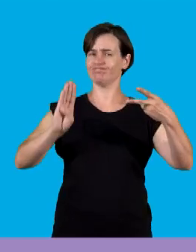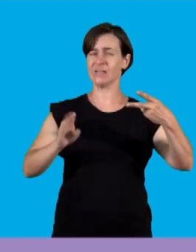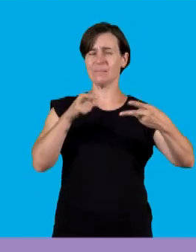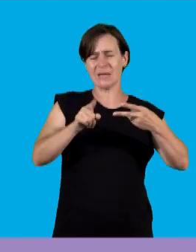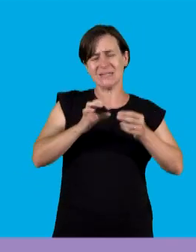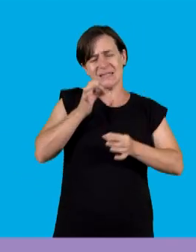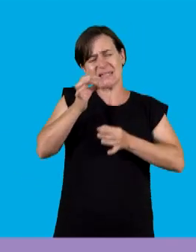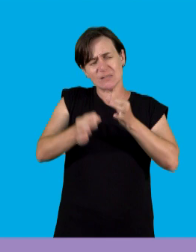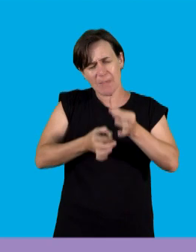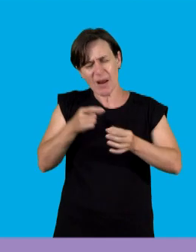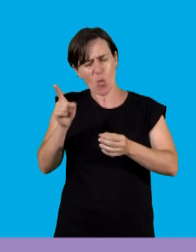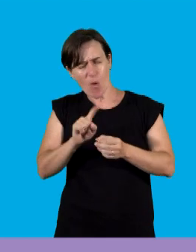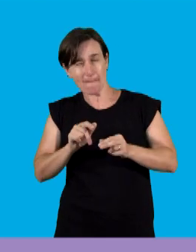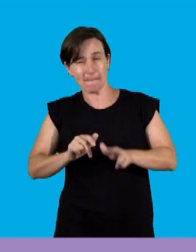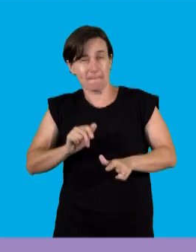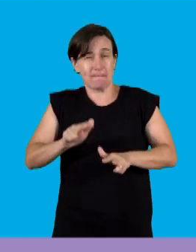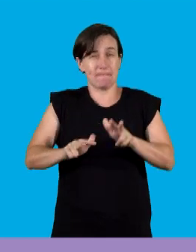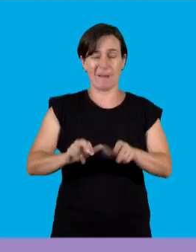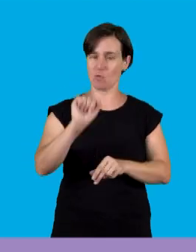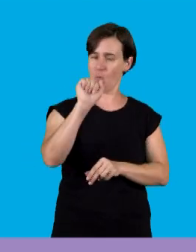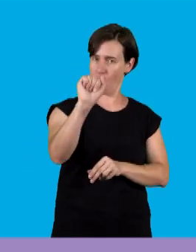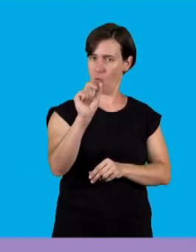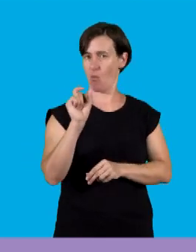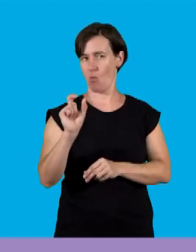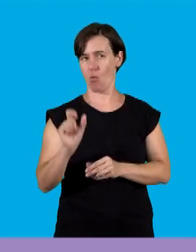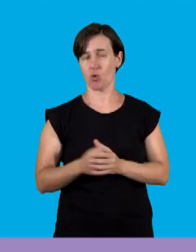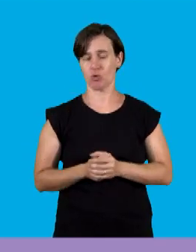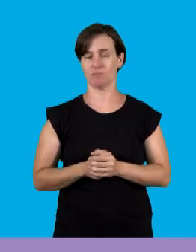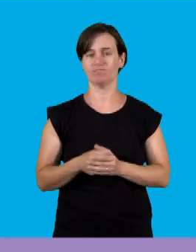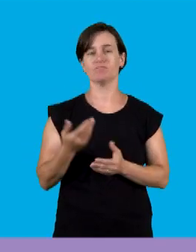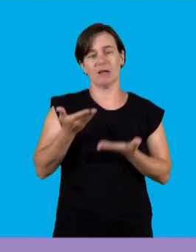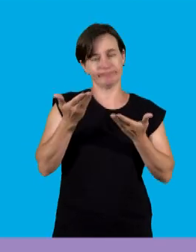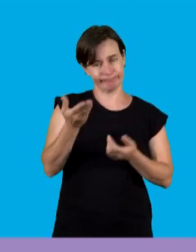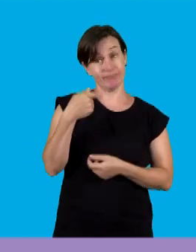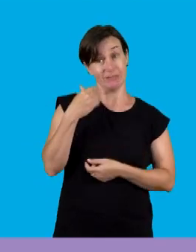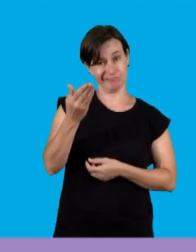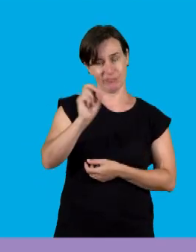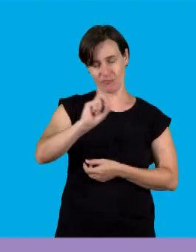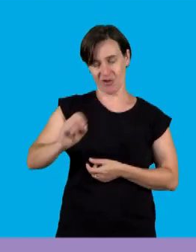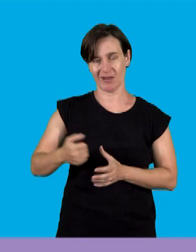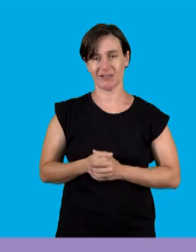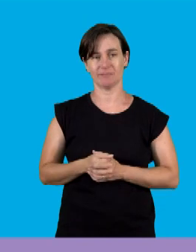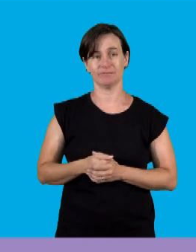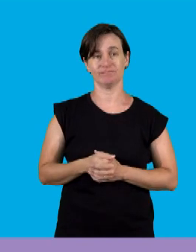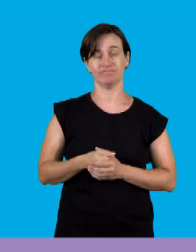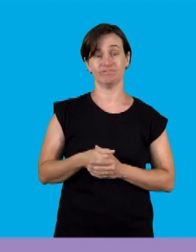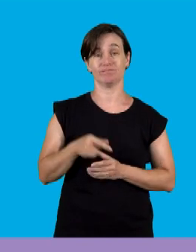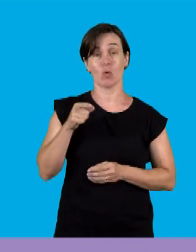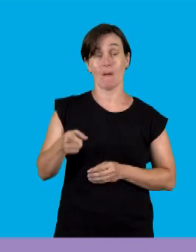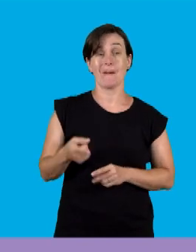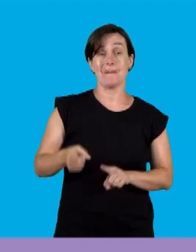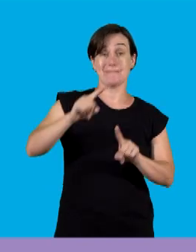numeric pattern in our own words. So we can see that we add 3